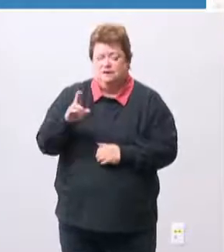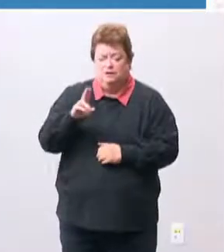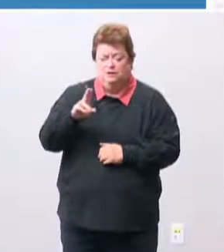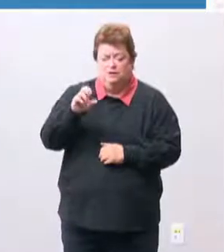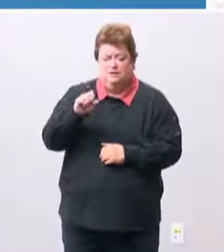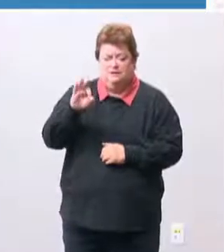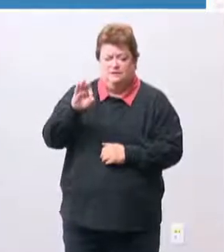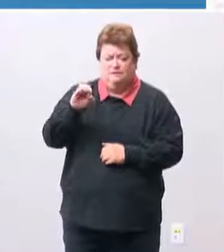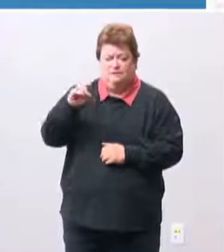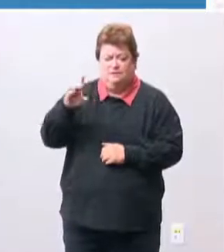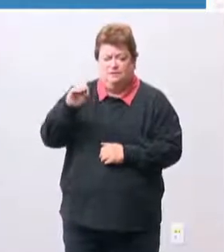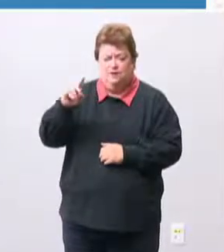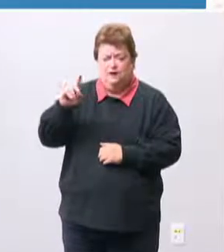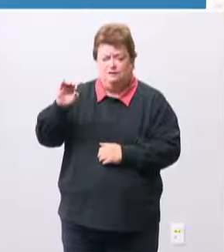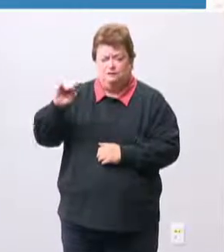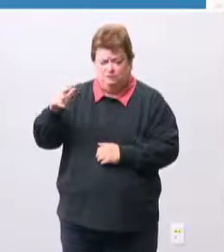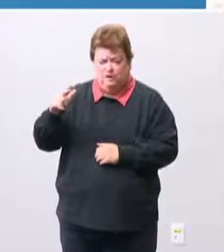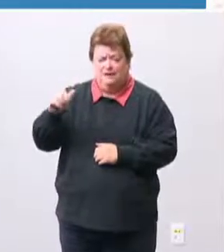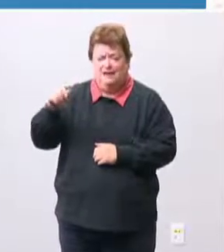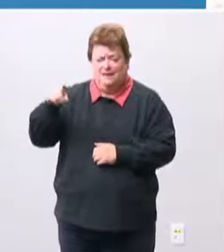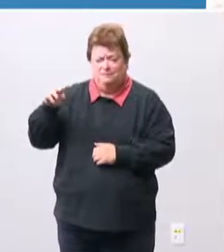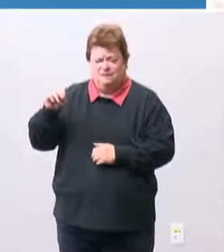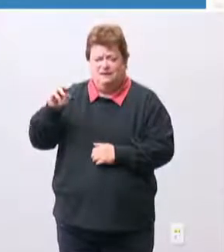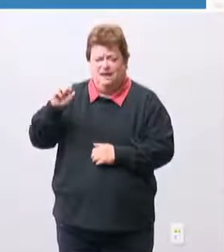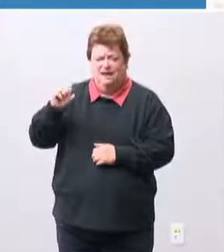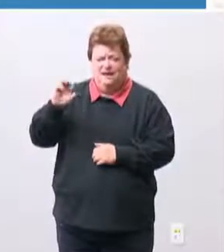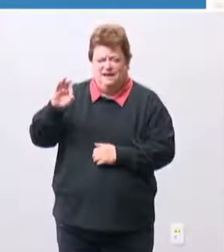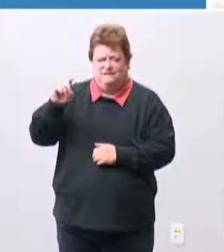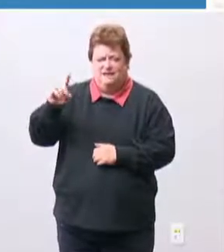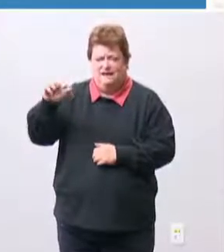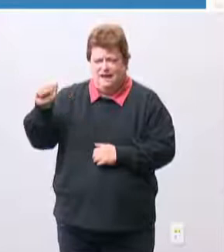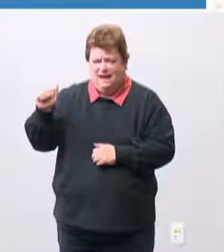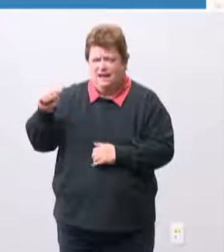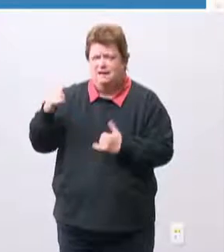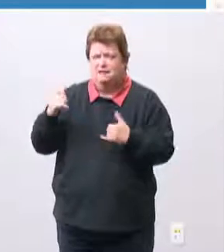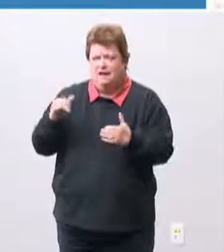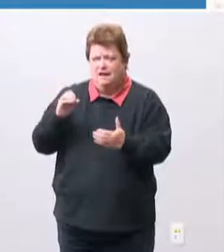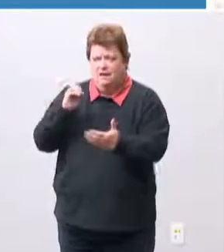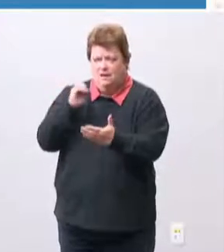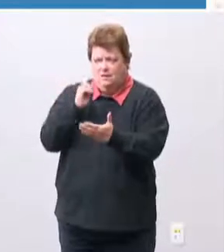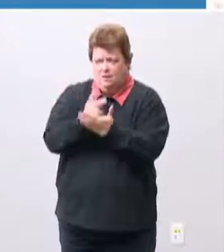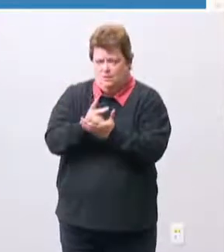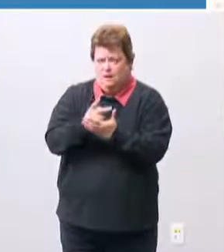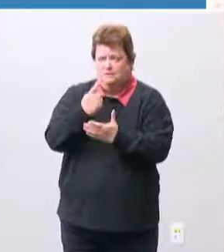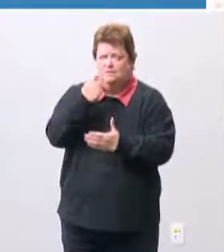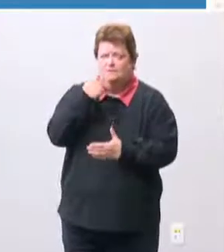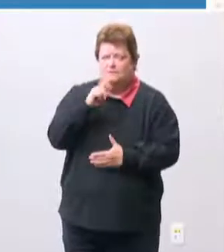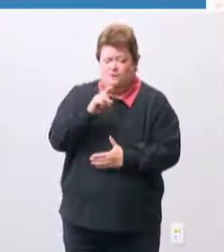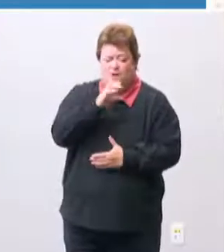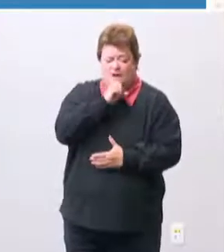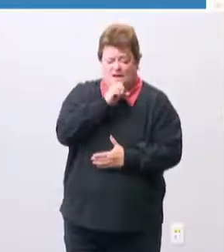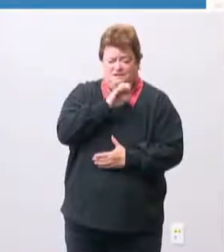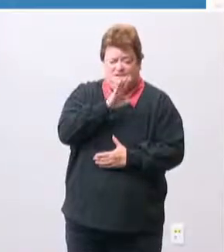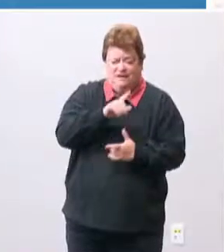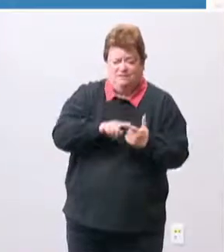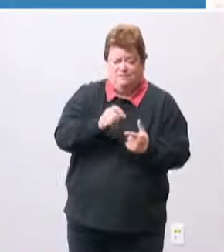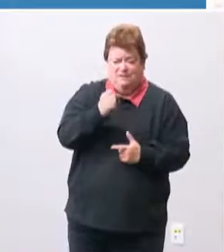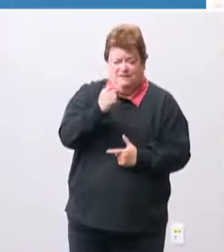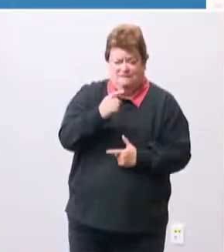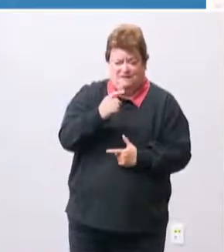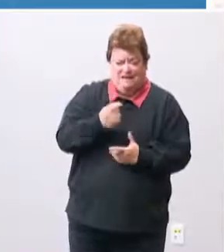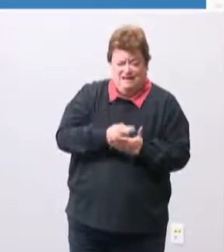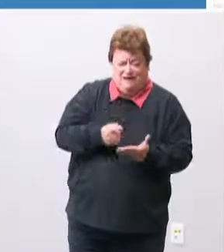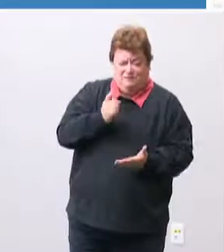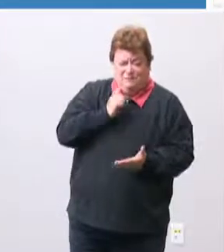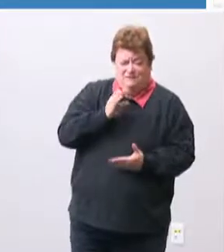Drug Administration authorized use of Pfizer's COVID-19 vaccine for children 5 through 11 last Friday. However,